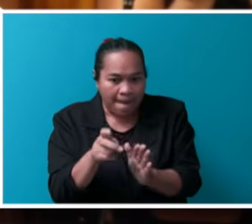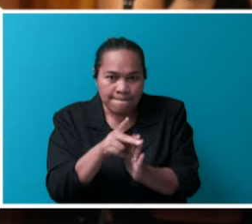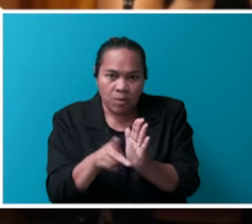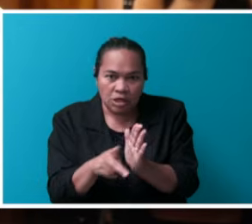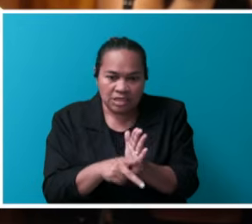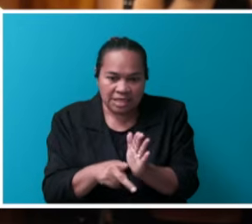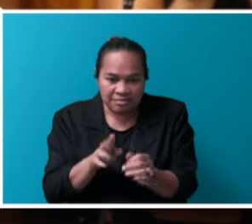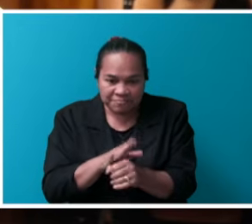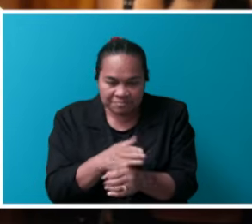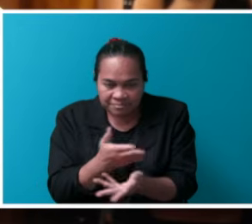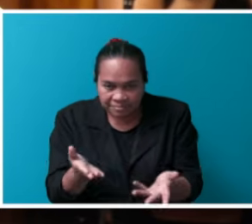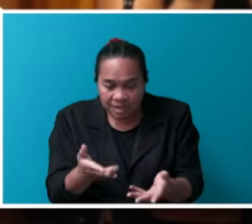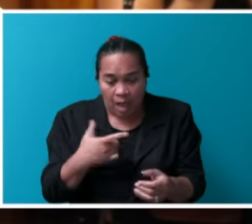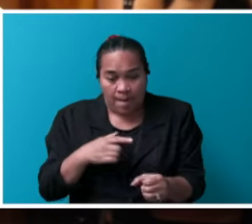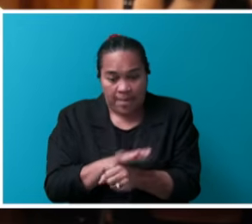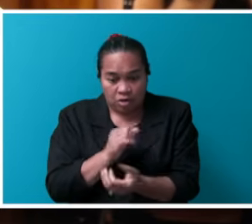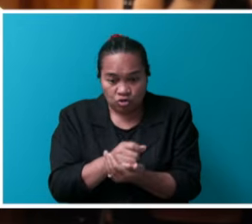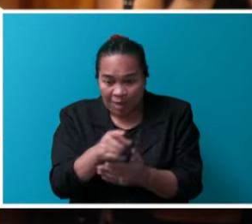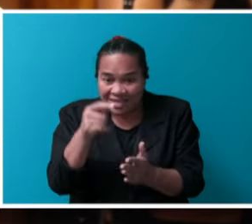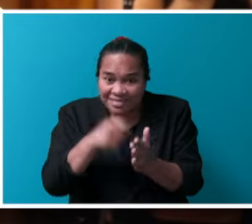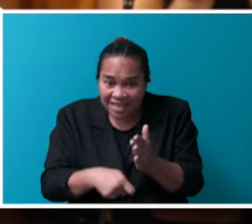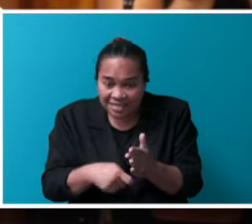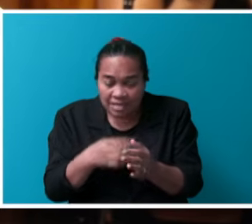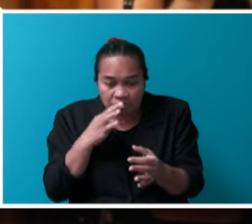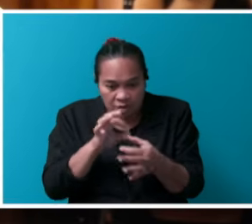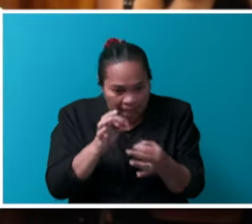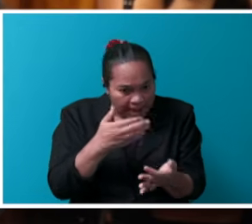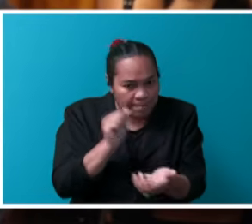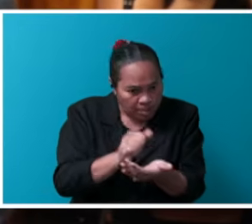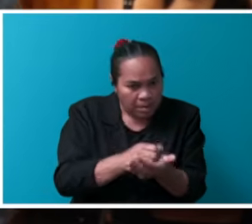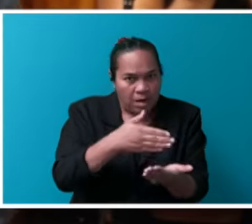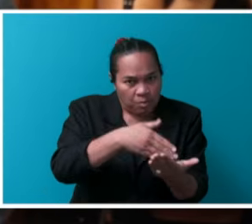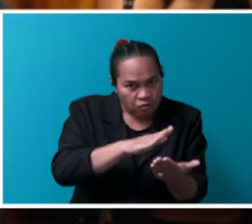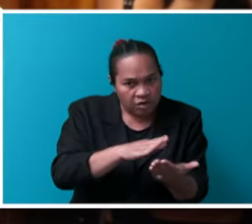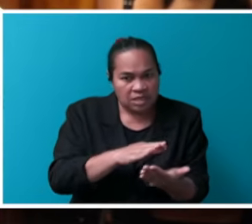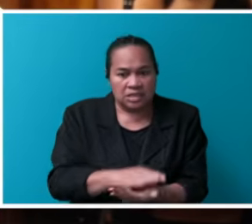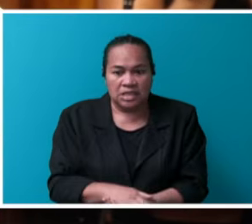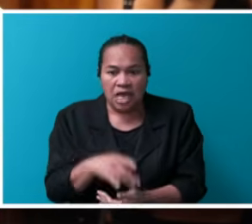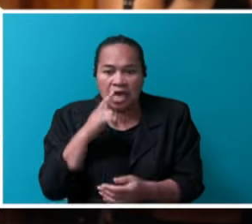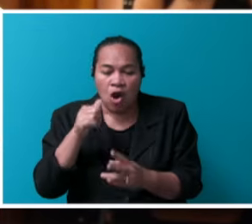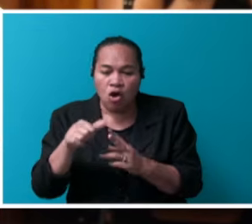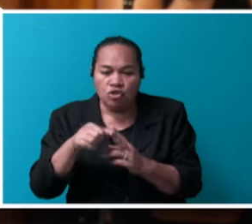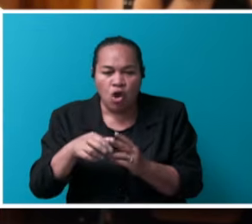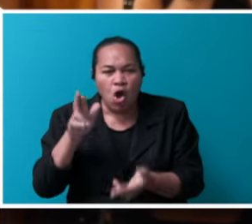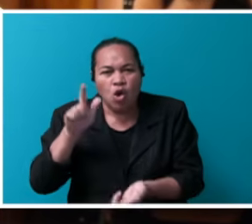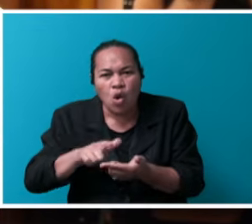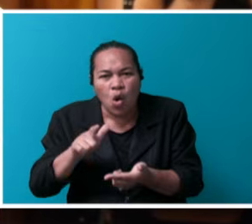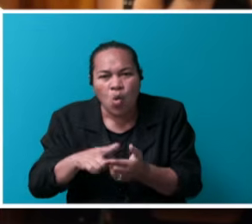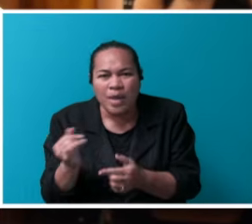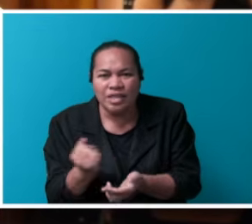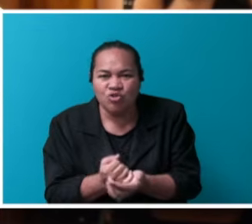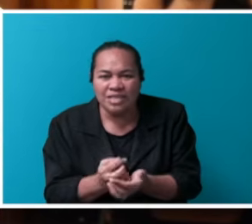environment that ensured tax certainty, streamlined approvals, and record low interest rates.